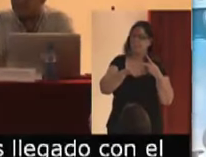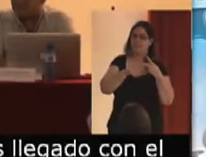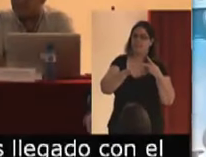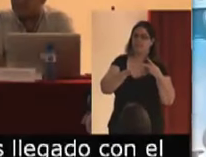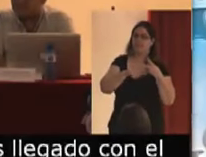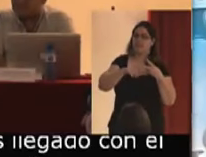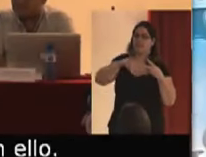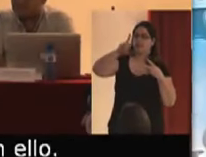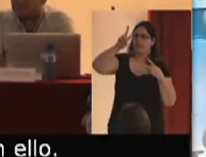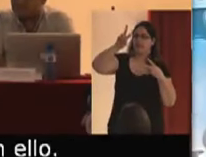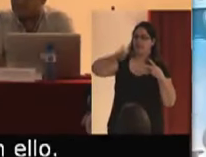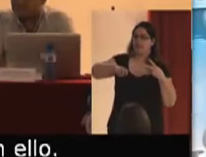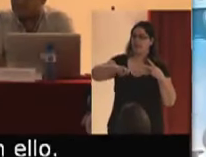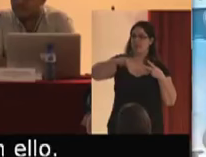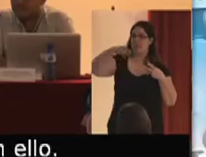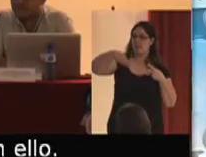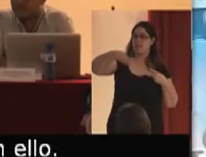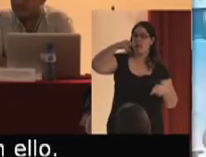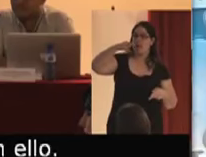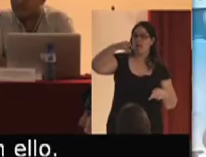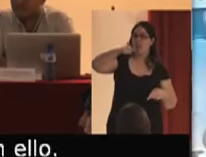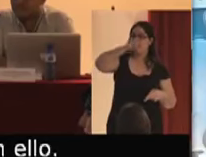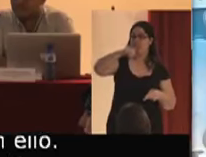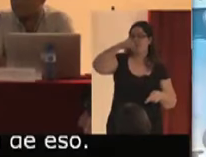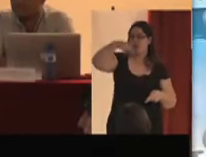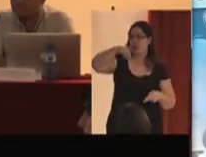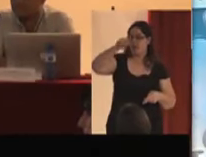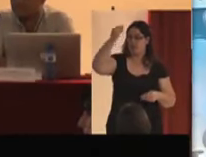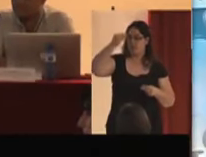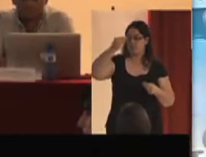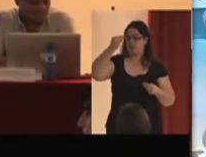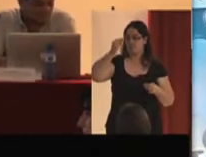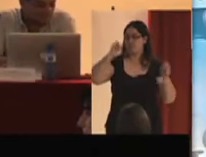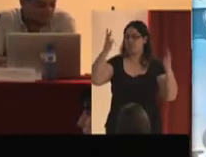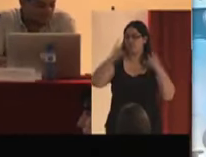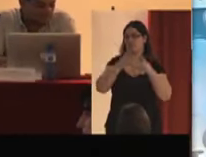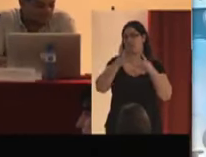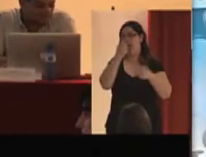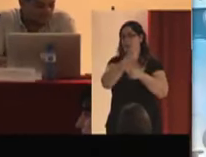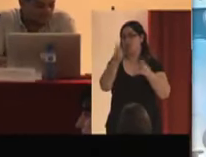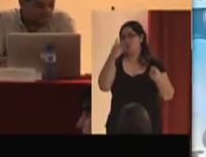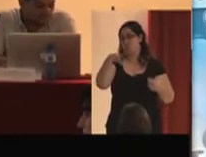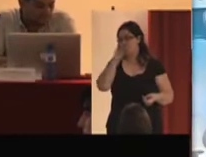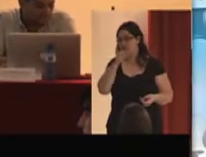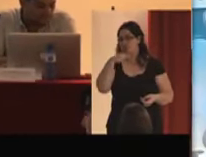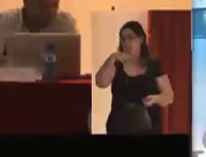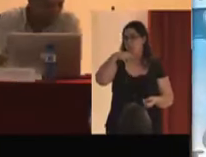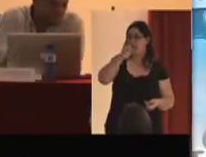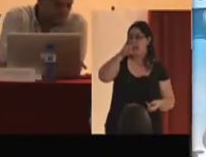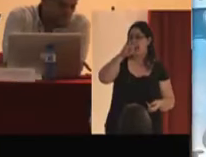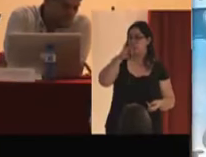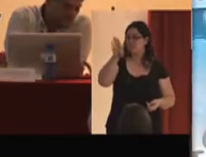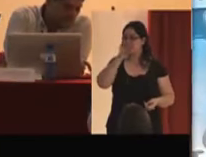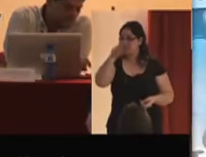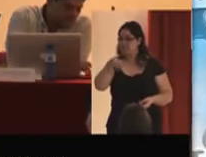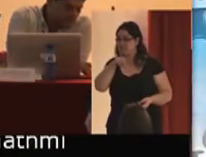And then I had another question on the Math ML. I think there's navigators who don't understand